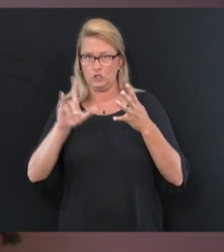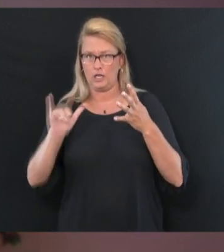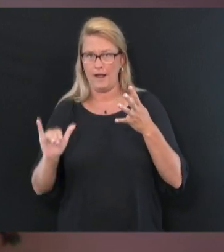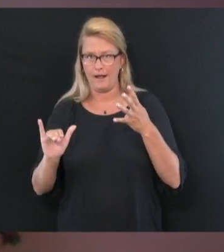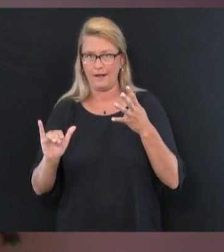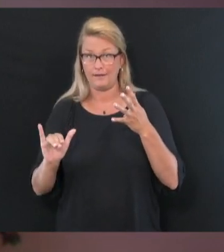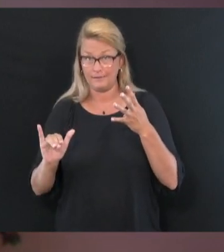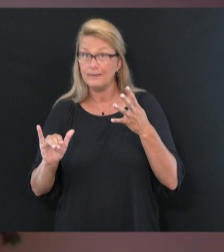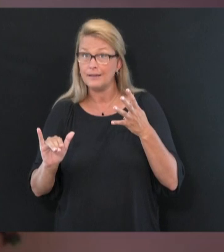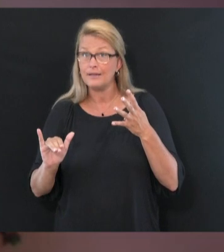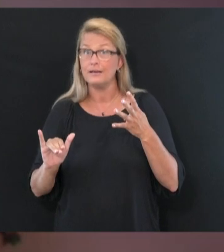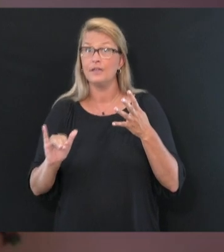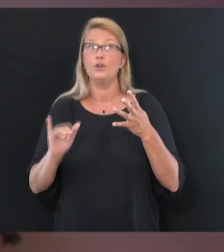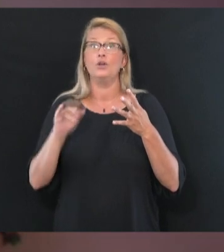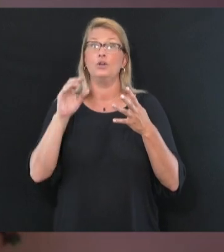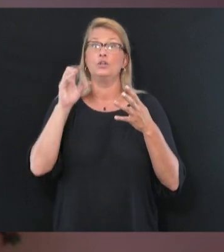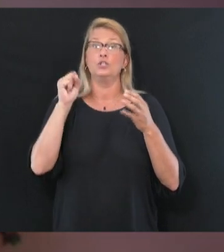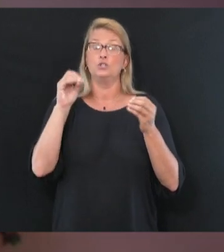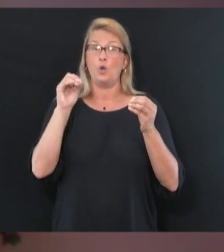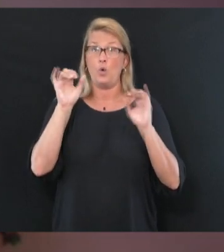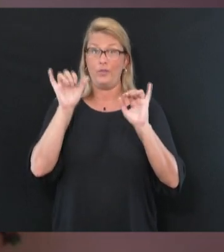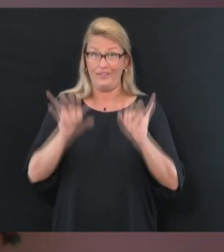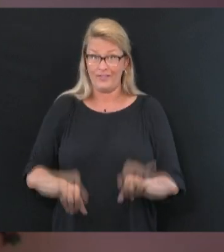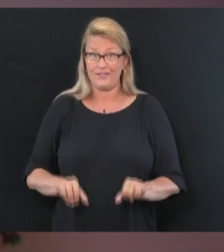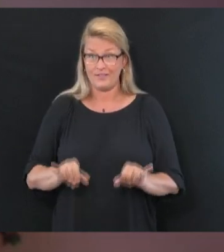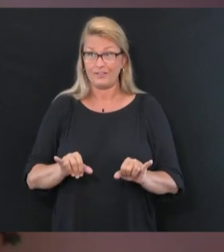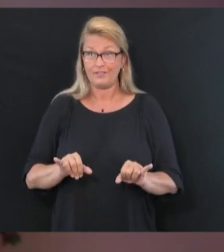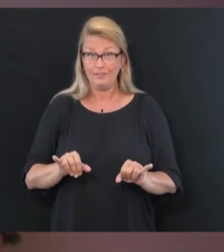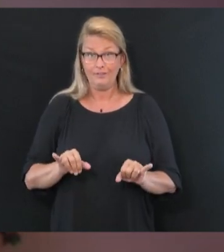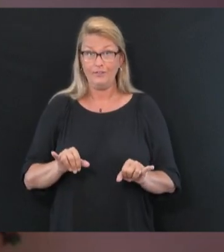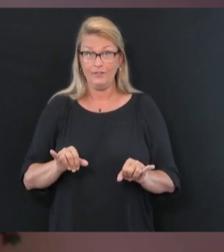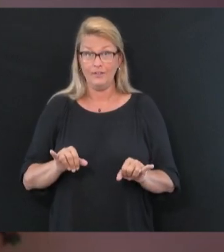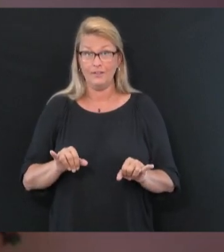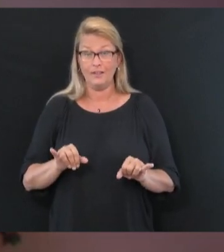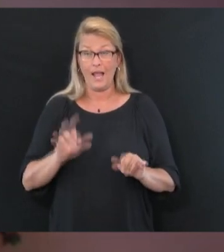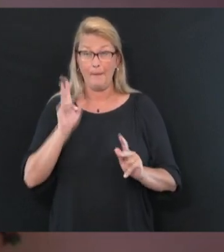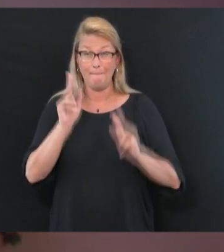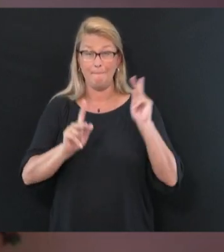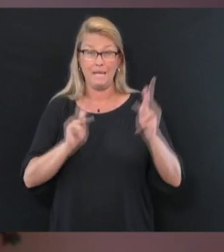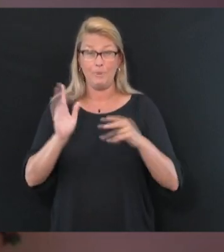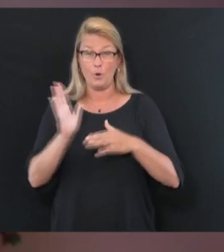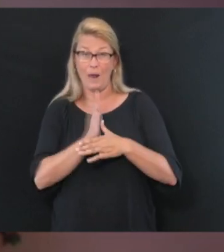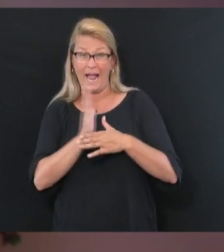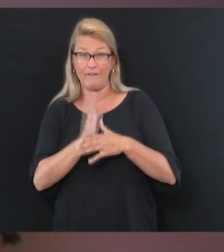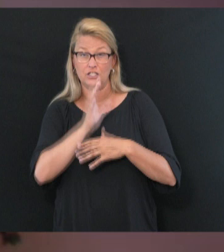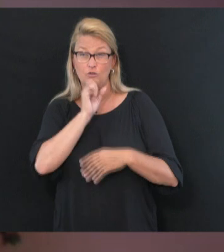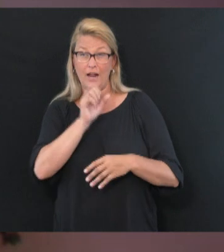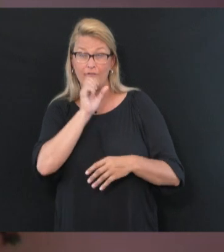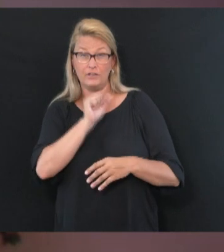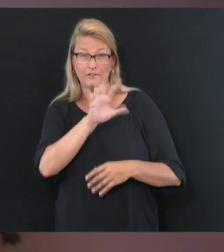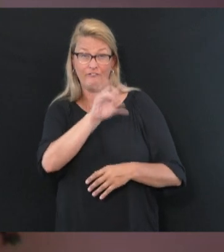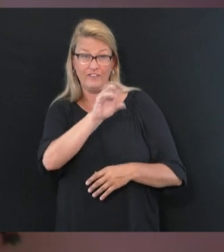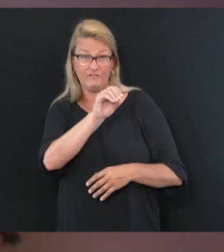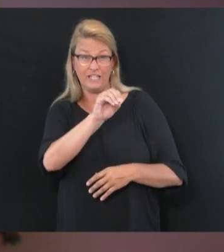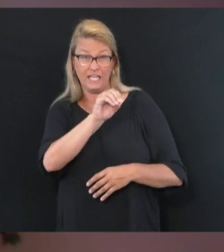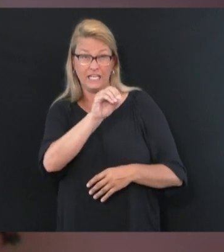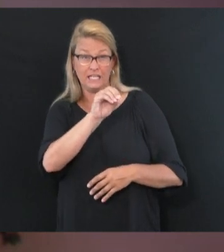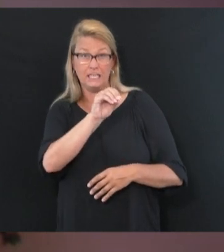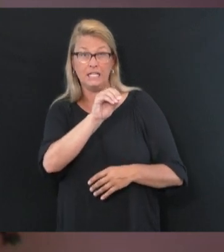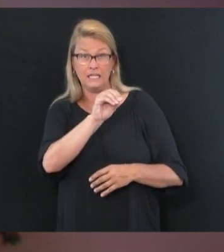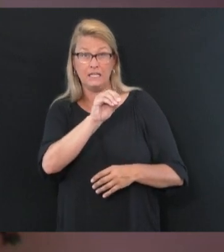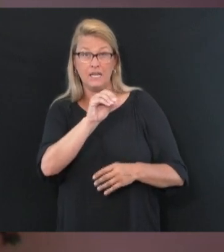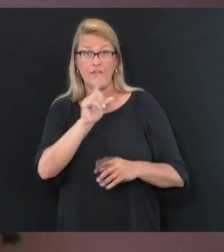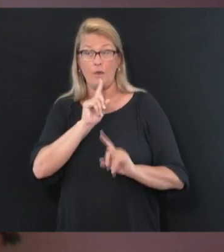of COVID-19 in people that averaged about 50 years old that was reported in